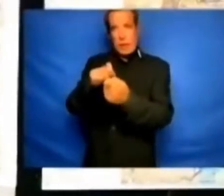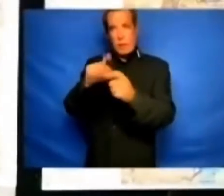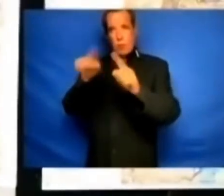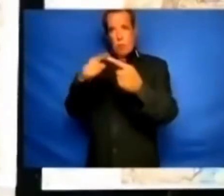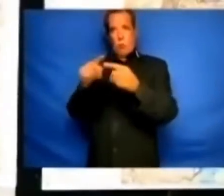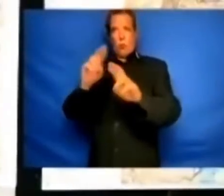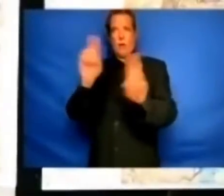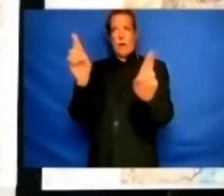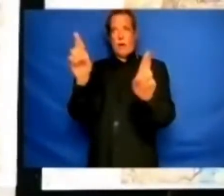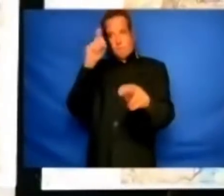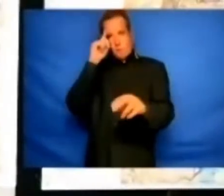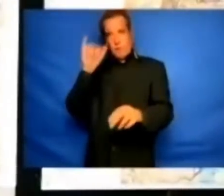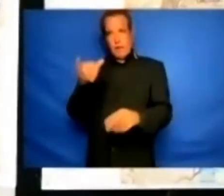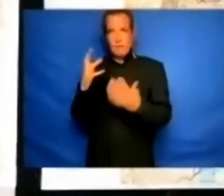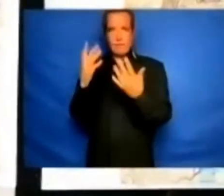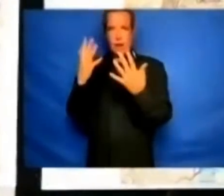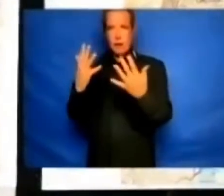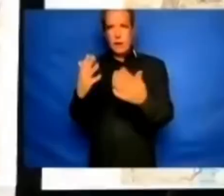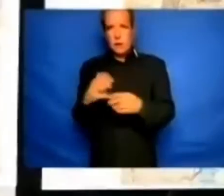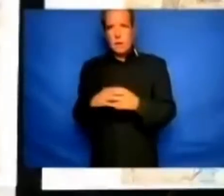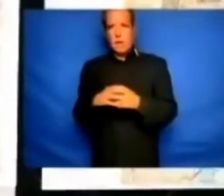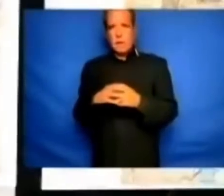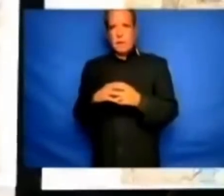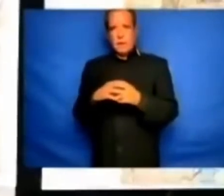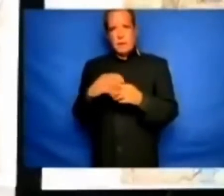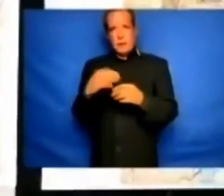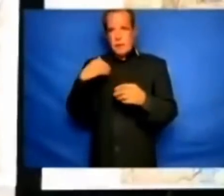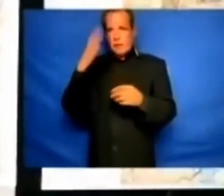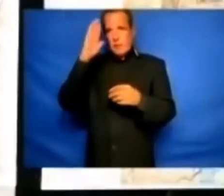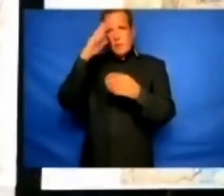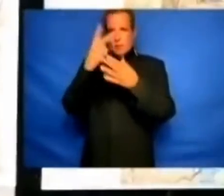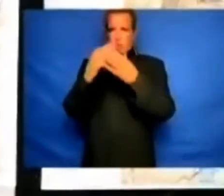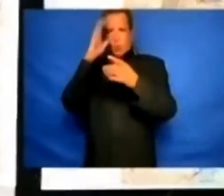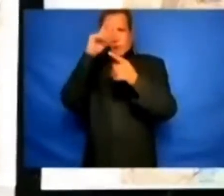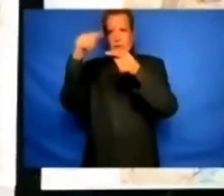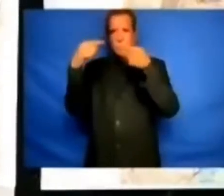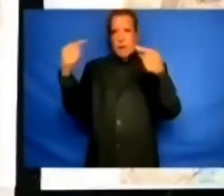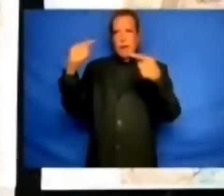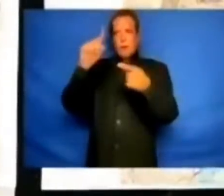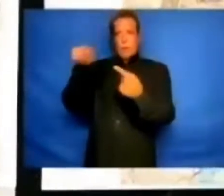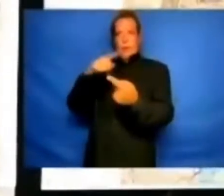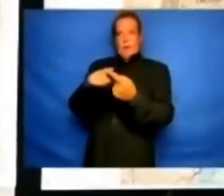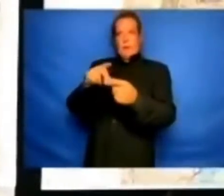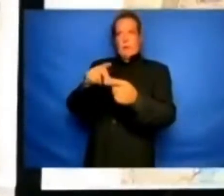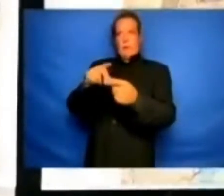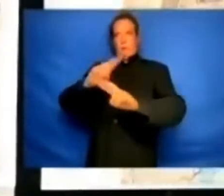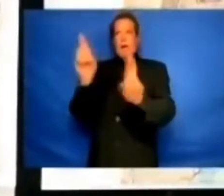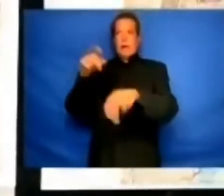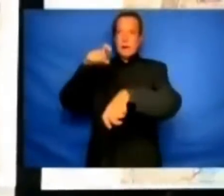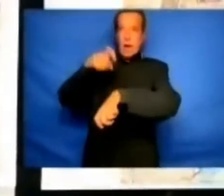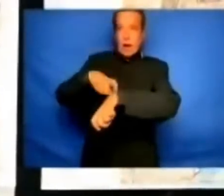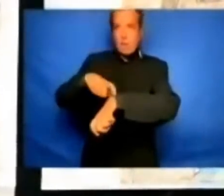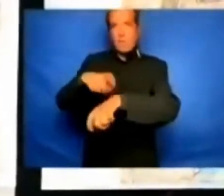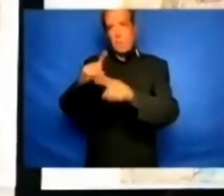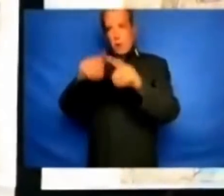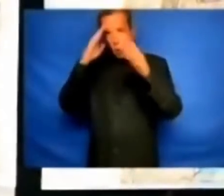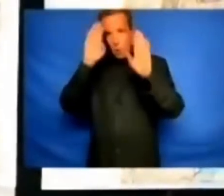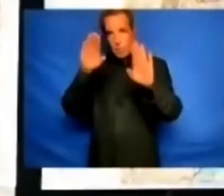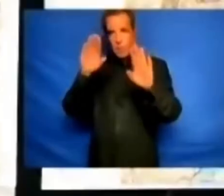fire, and we're never going to disagree on it. We're going to both agree that it's safe, and we'll do it at that time. So I'm hoping to give you good news in a few days,